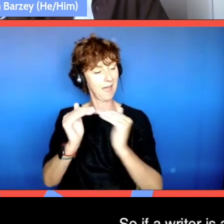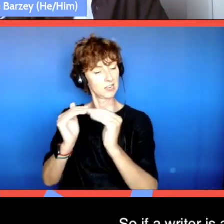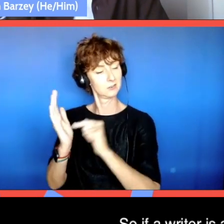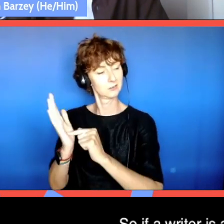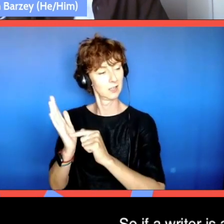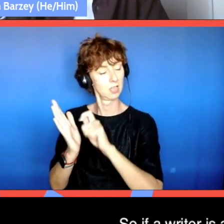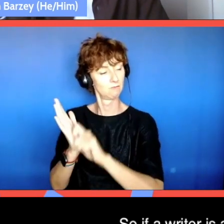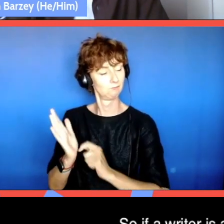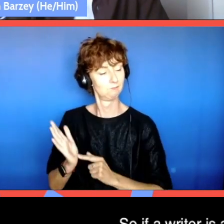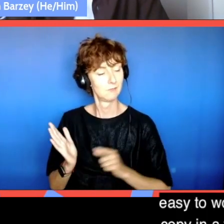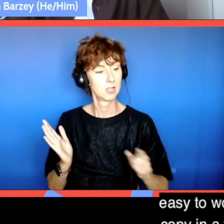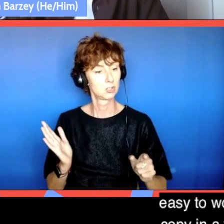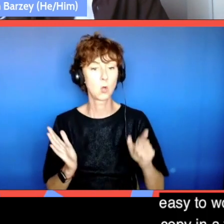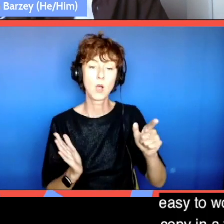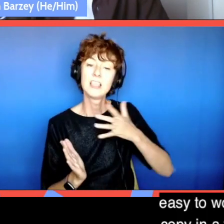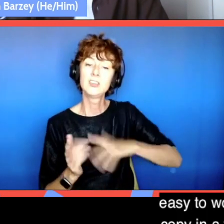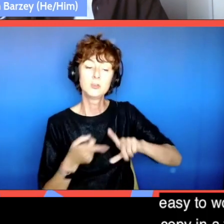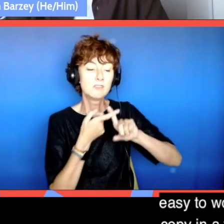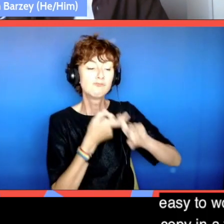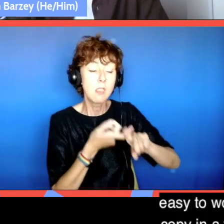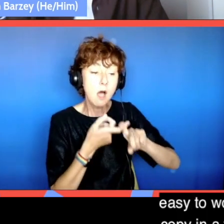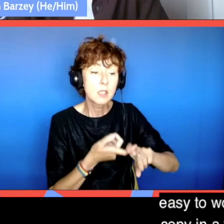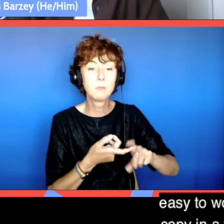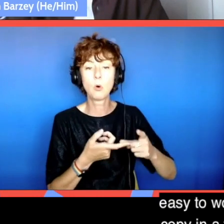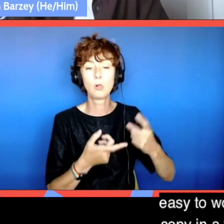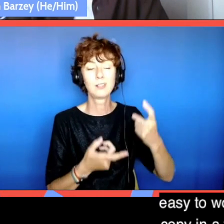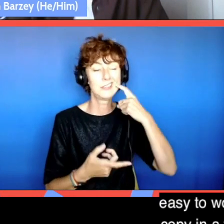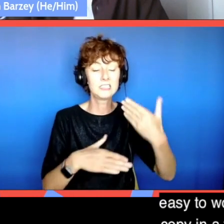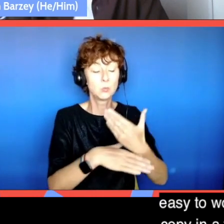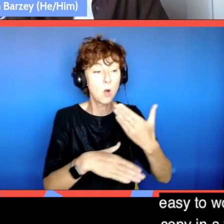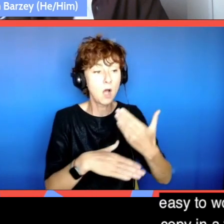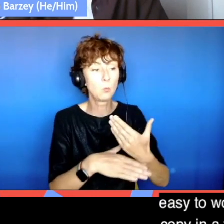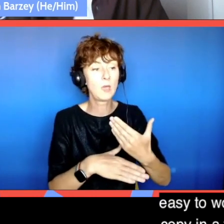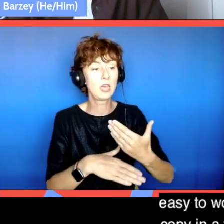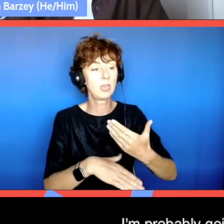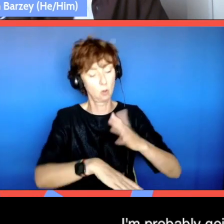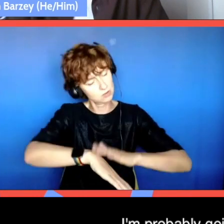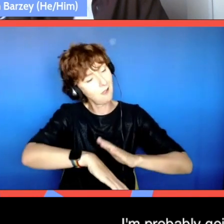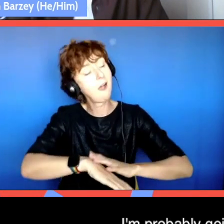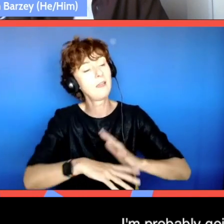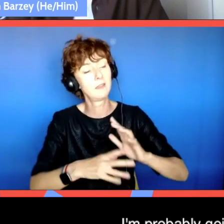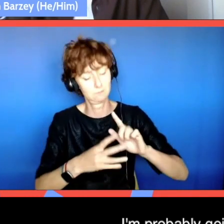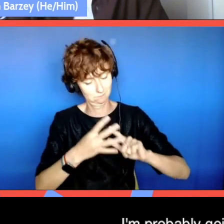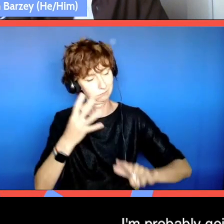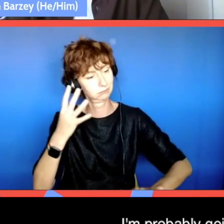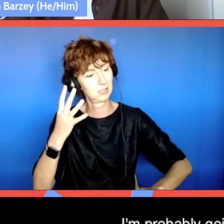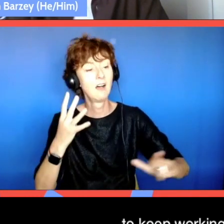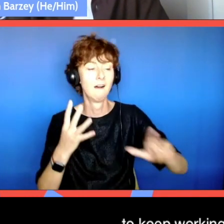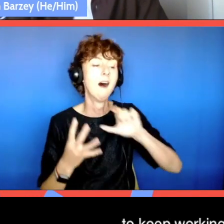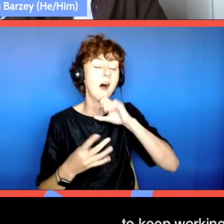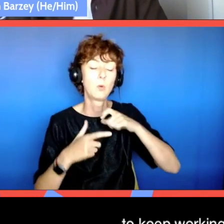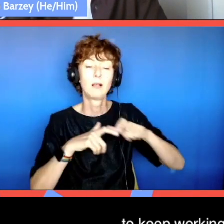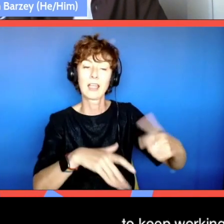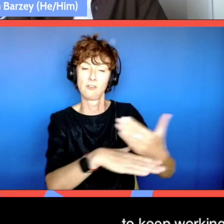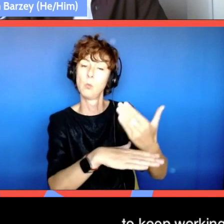critic, reliable, easy to work with, files a copy in a timely fashion, I'm probably going to continue trying to